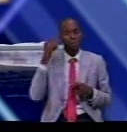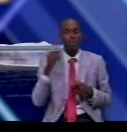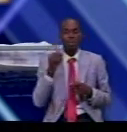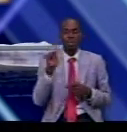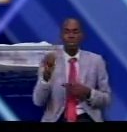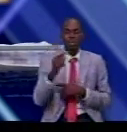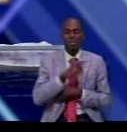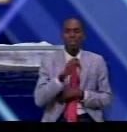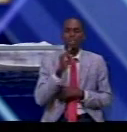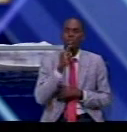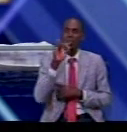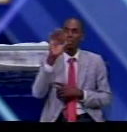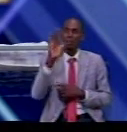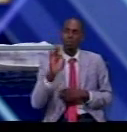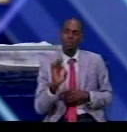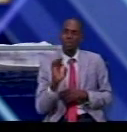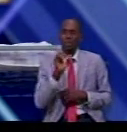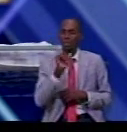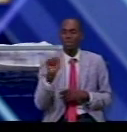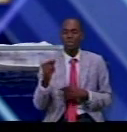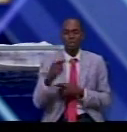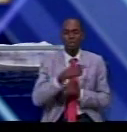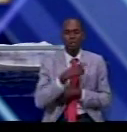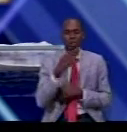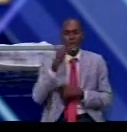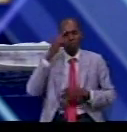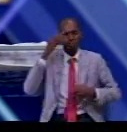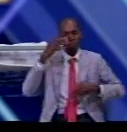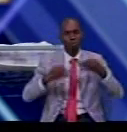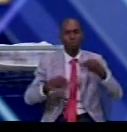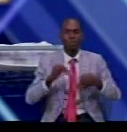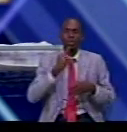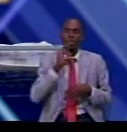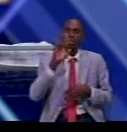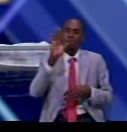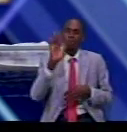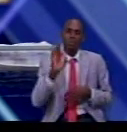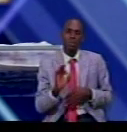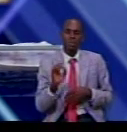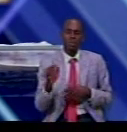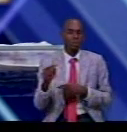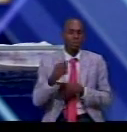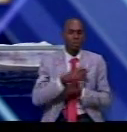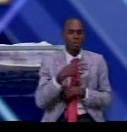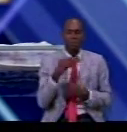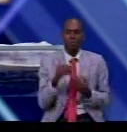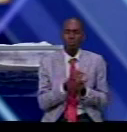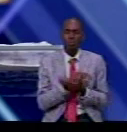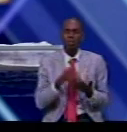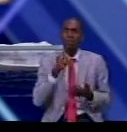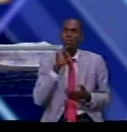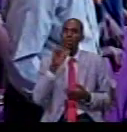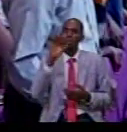appointed. Day of judgment is appointed. Day of perdition is appointed.